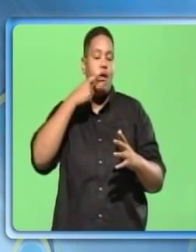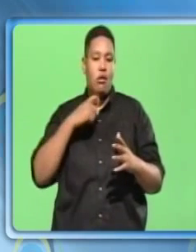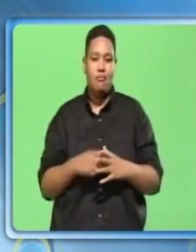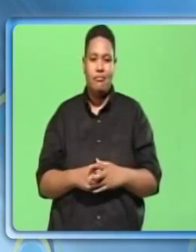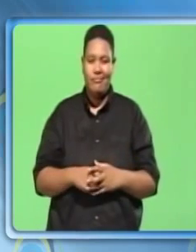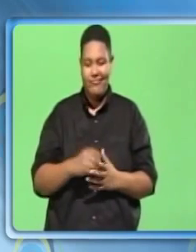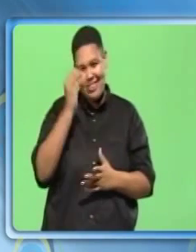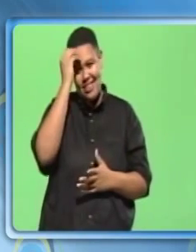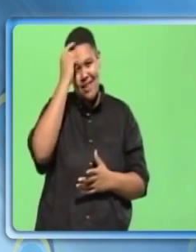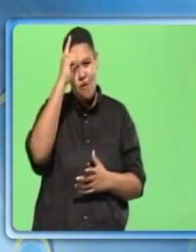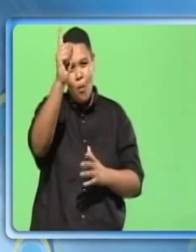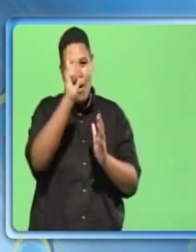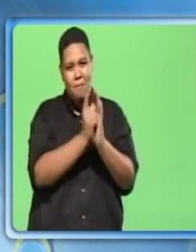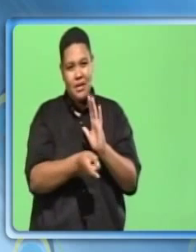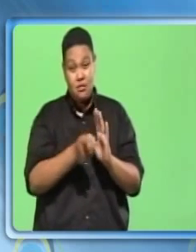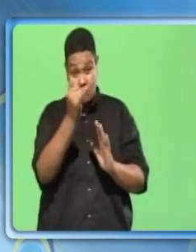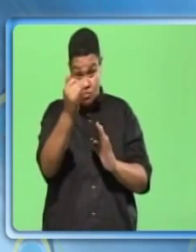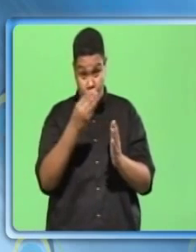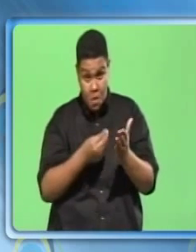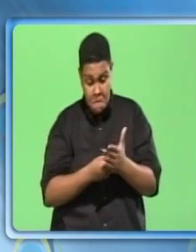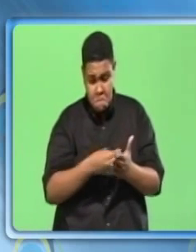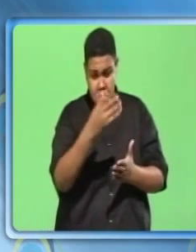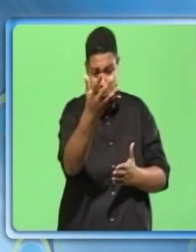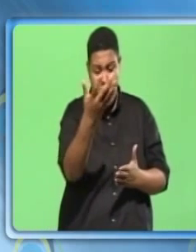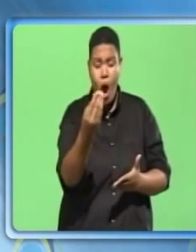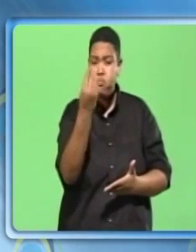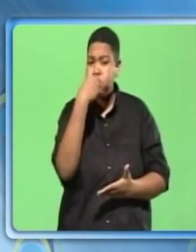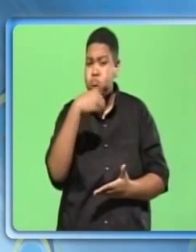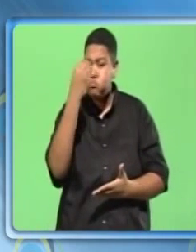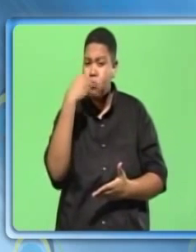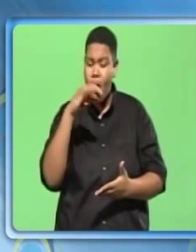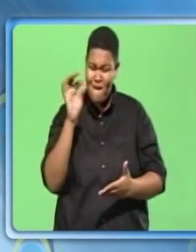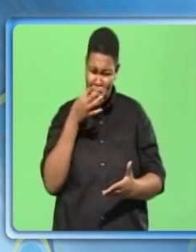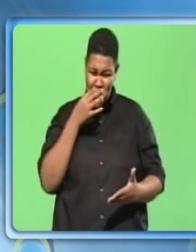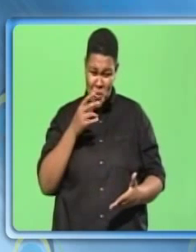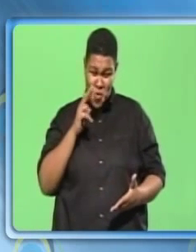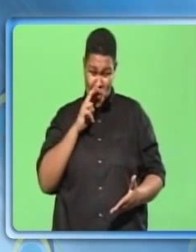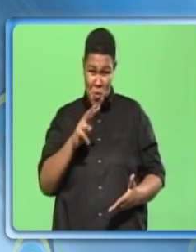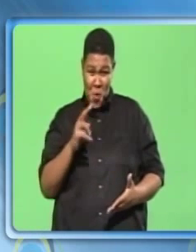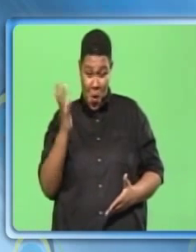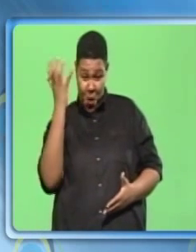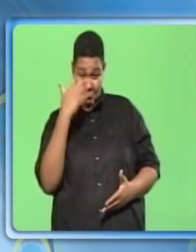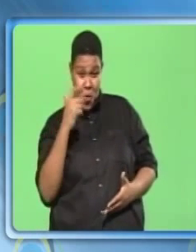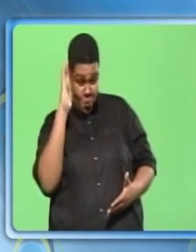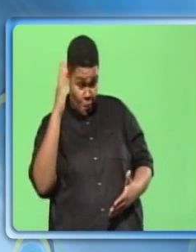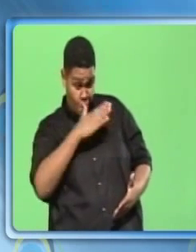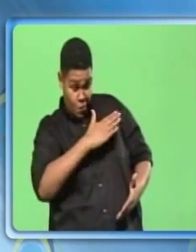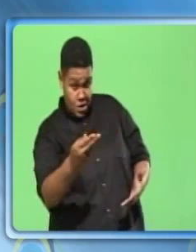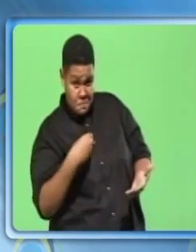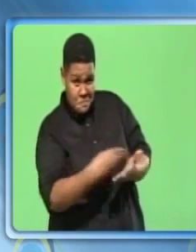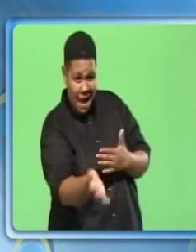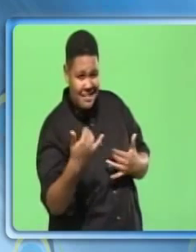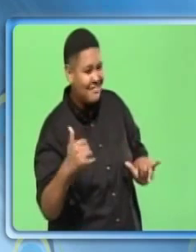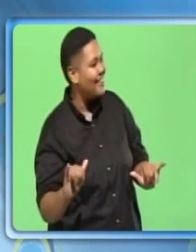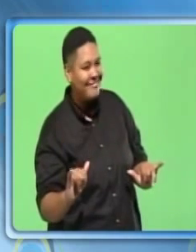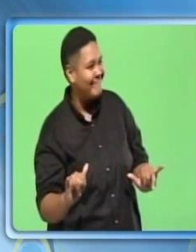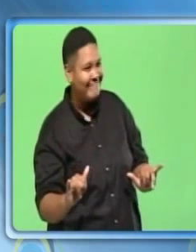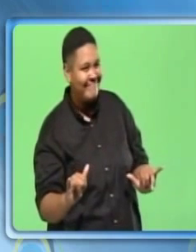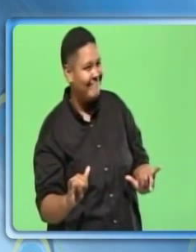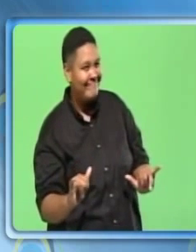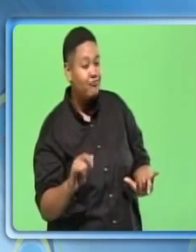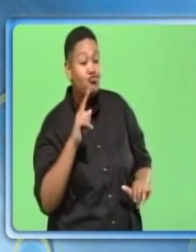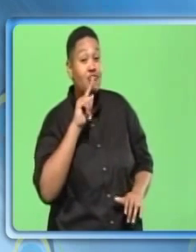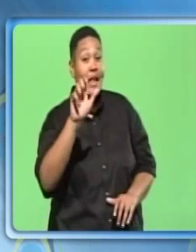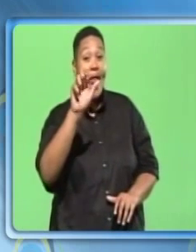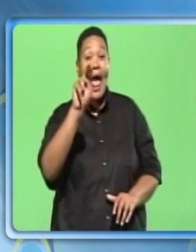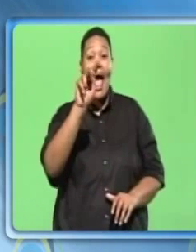for a moment. Would you purchase or partake of a fruit salad that looks unappealing? Enzymes are also